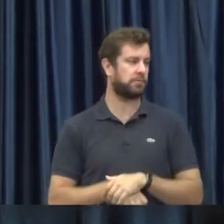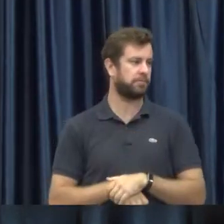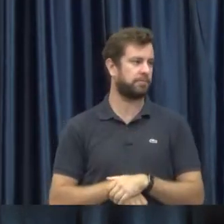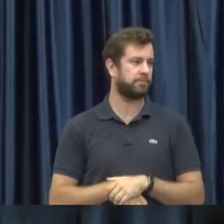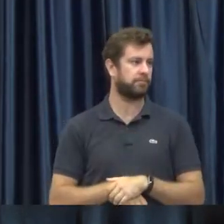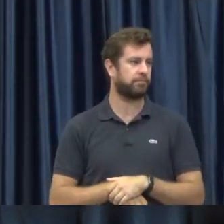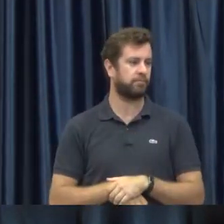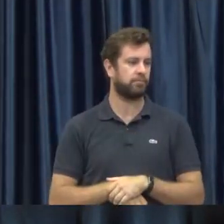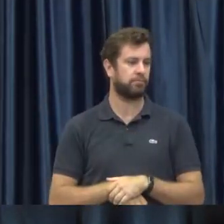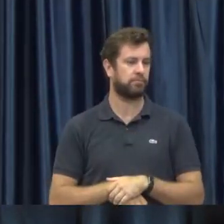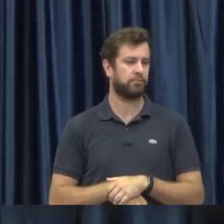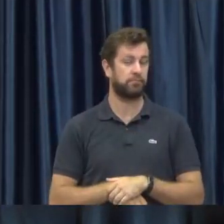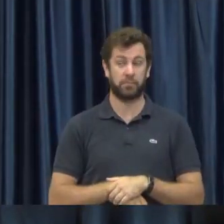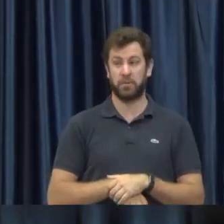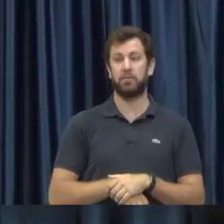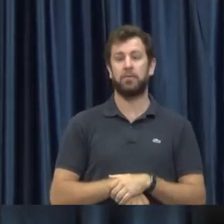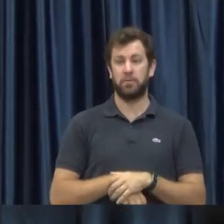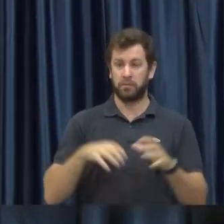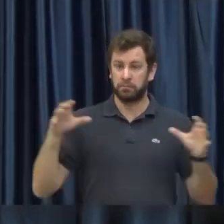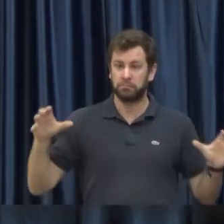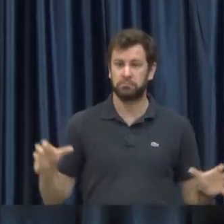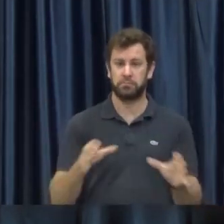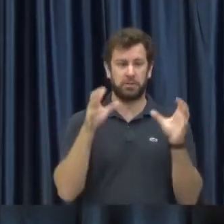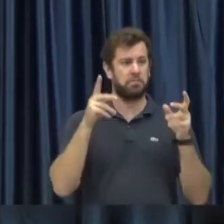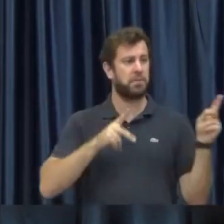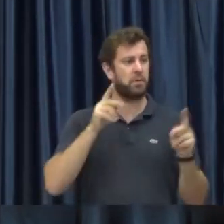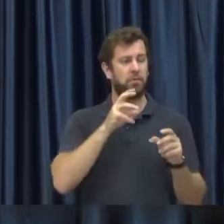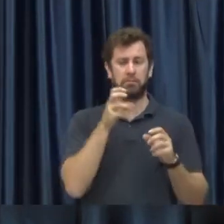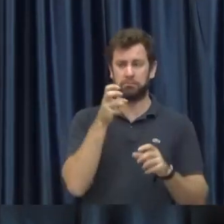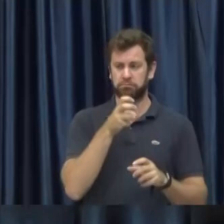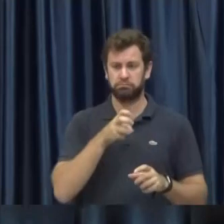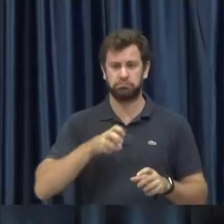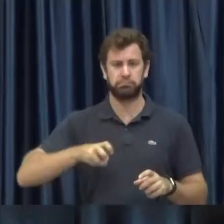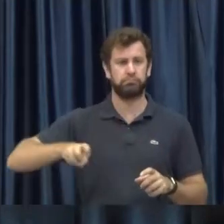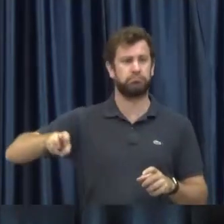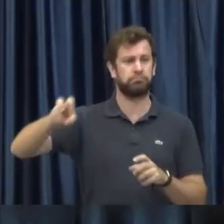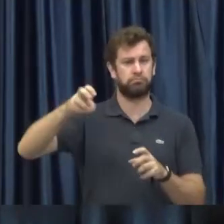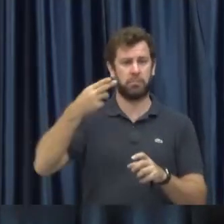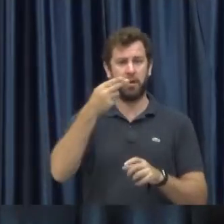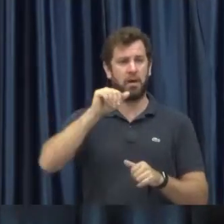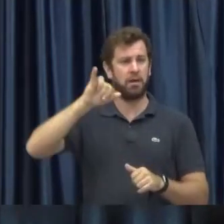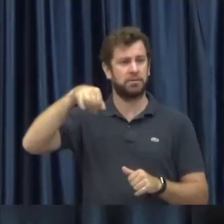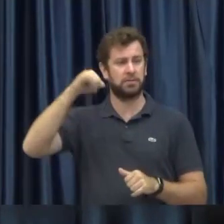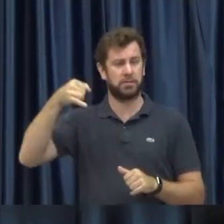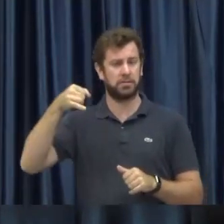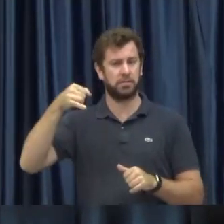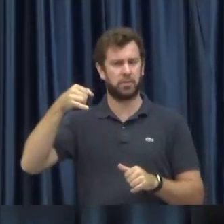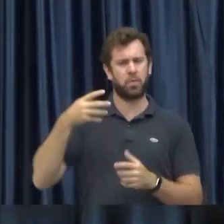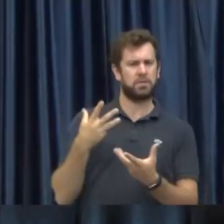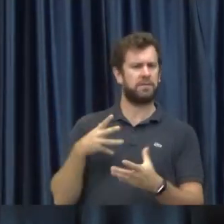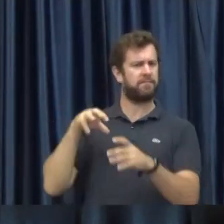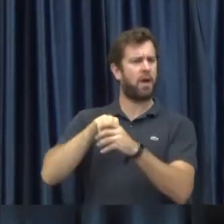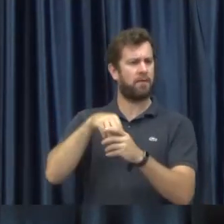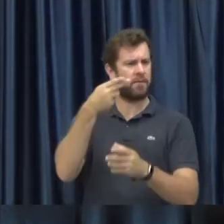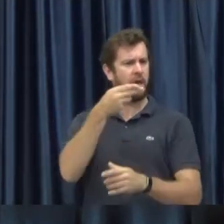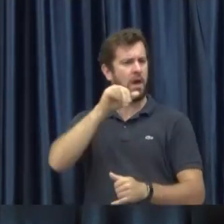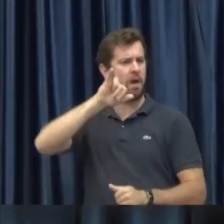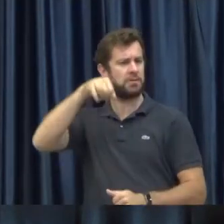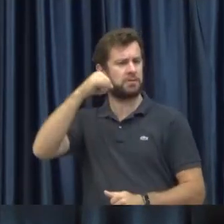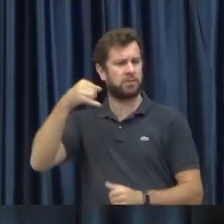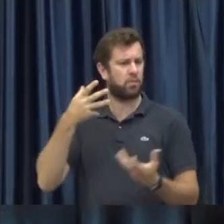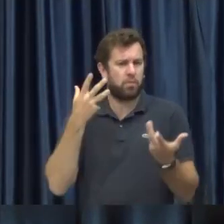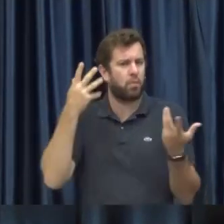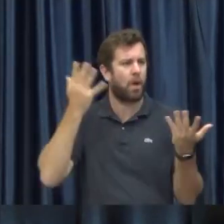the pilgrims will be doing, when we think about what is actually in the Hajj itself, we